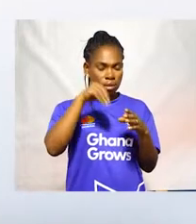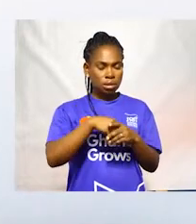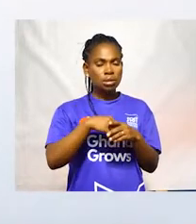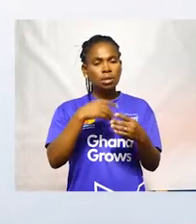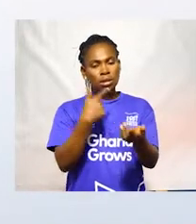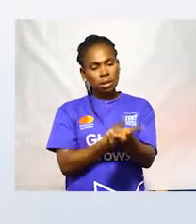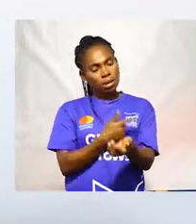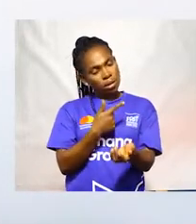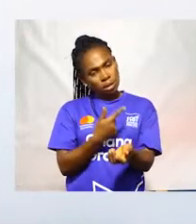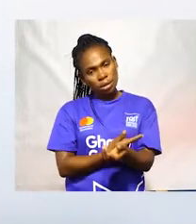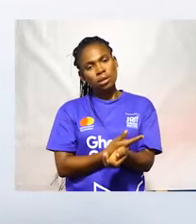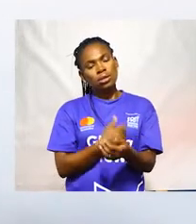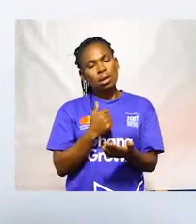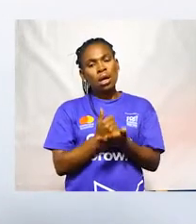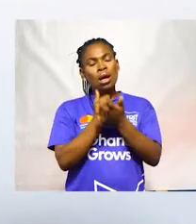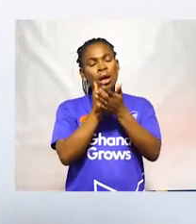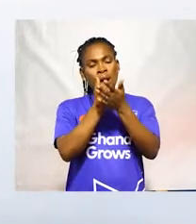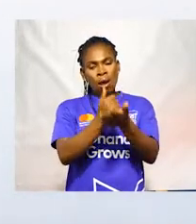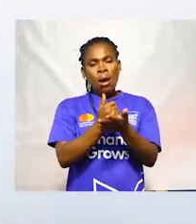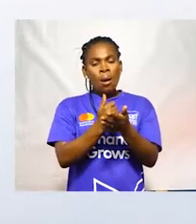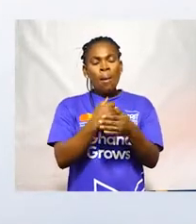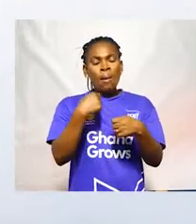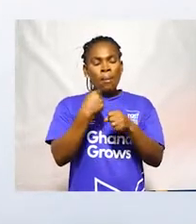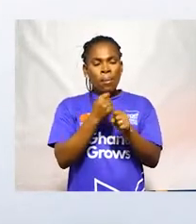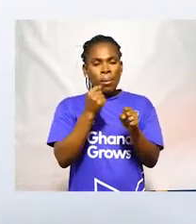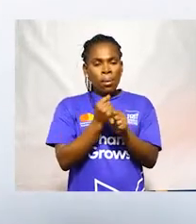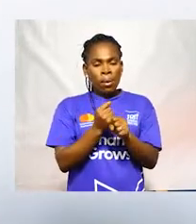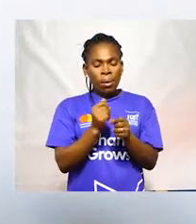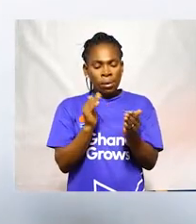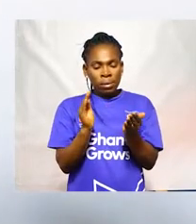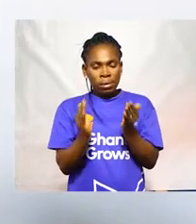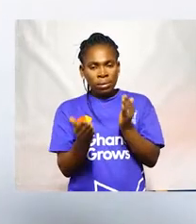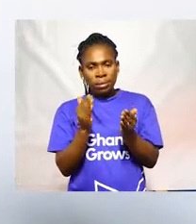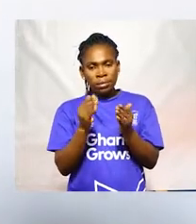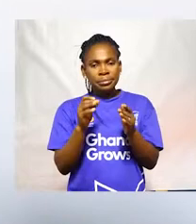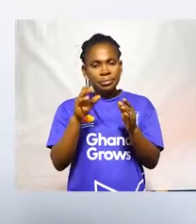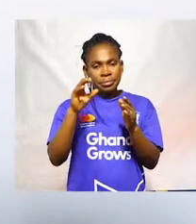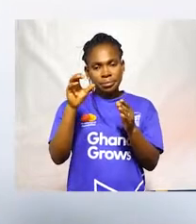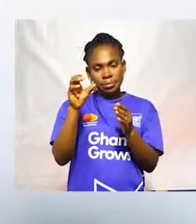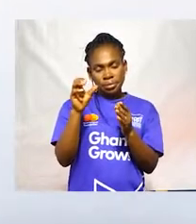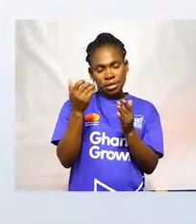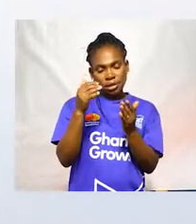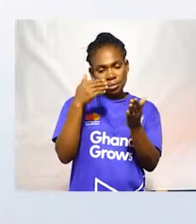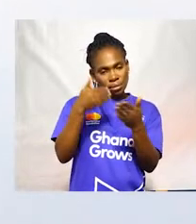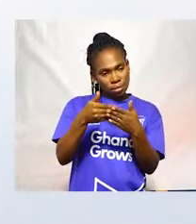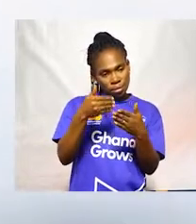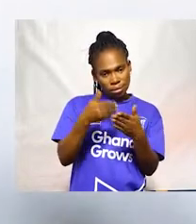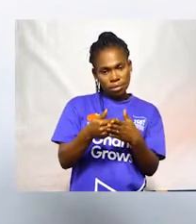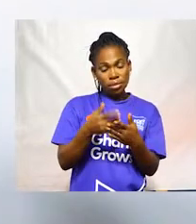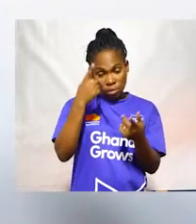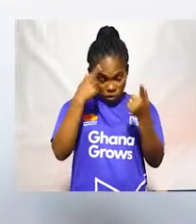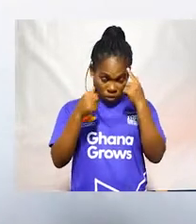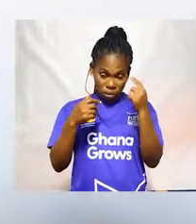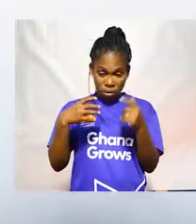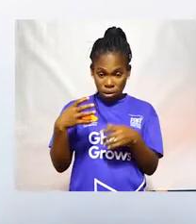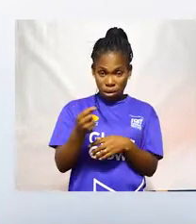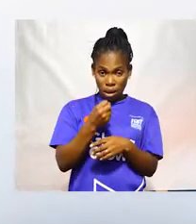help stabilize the currency? Because we take a lot